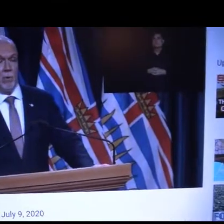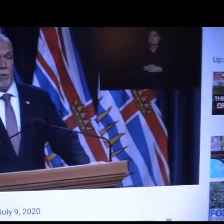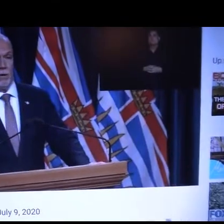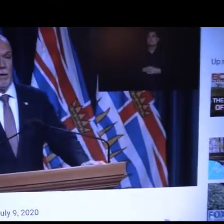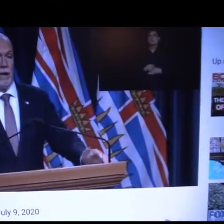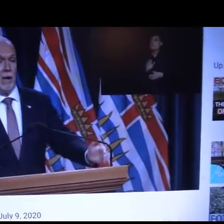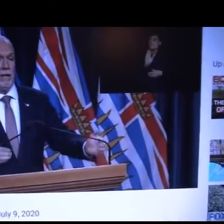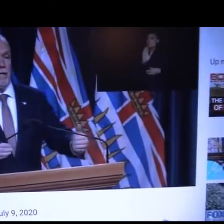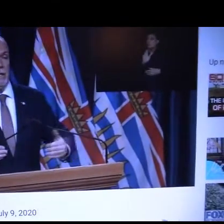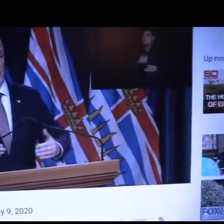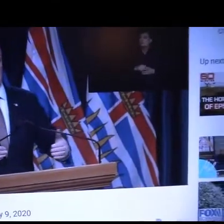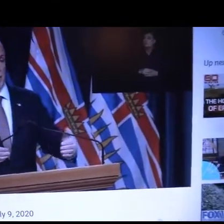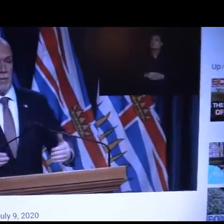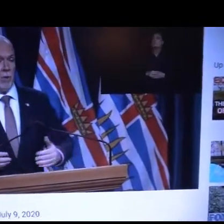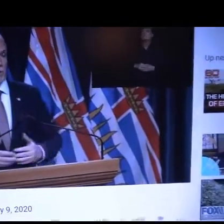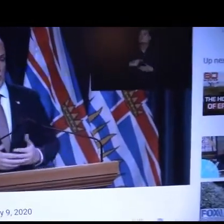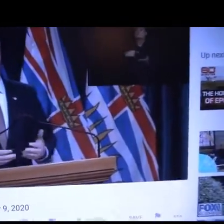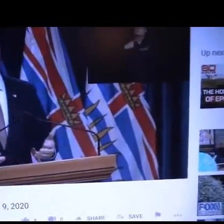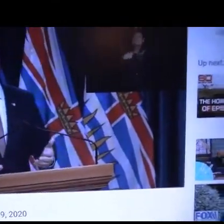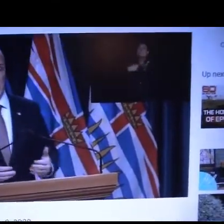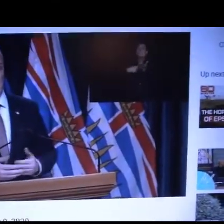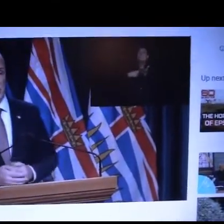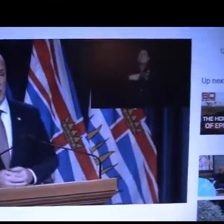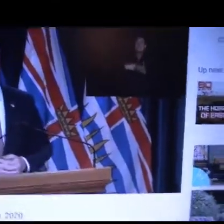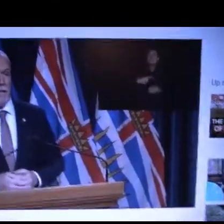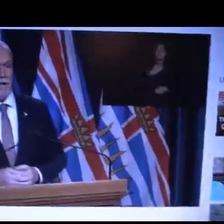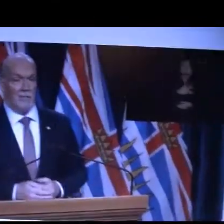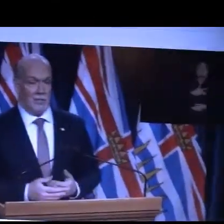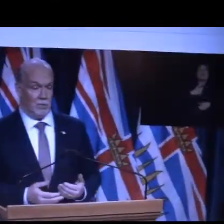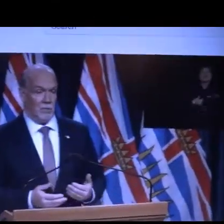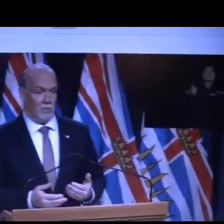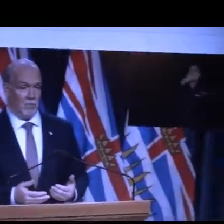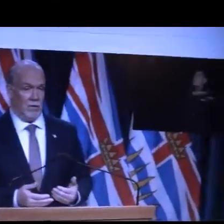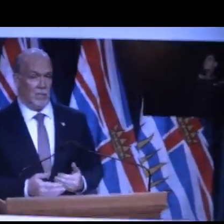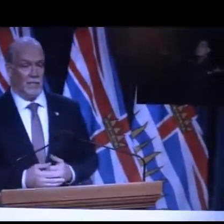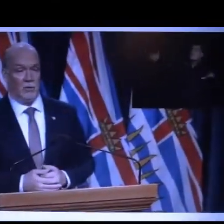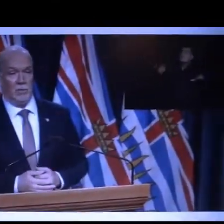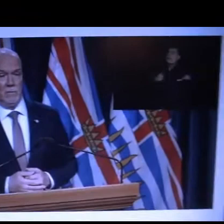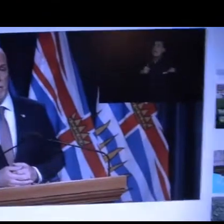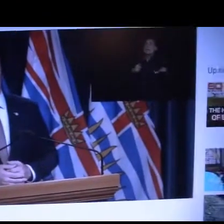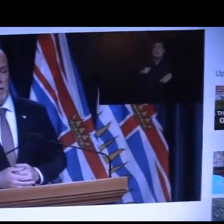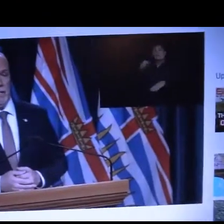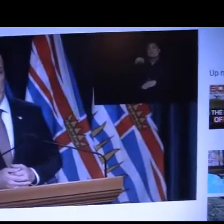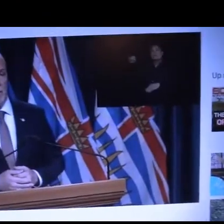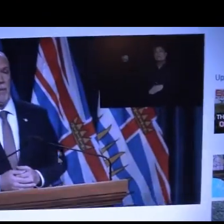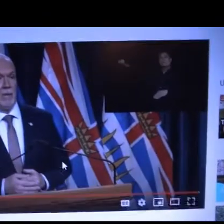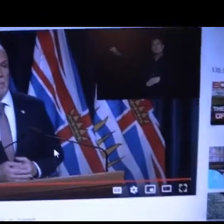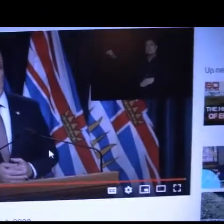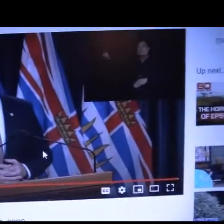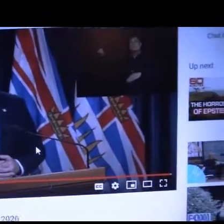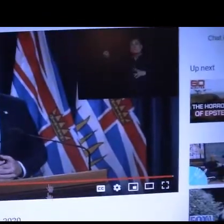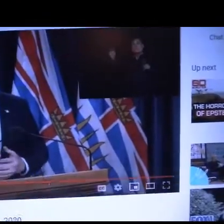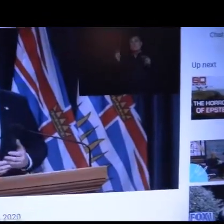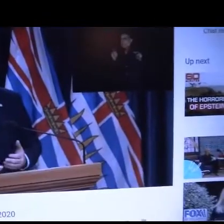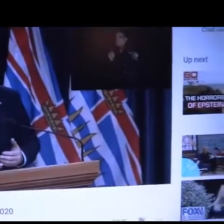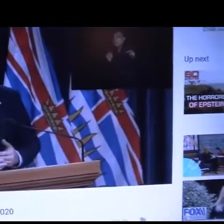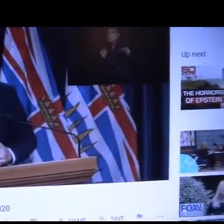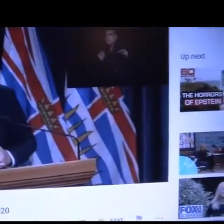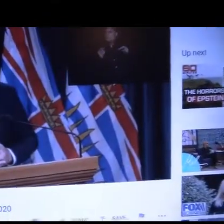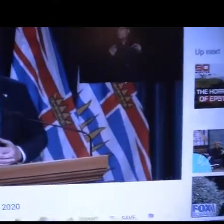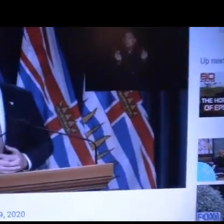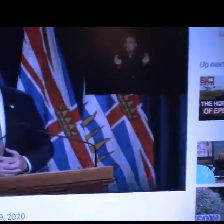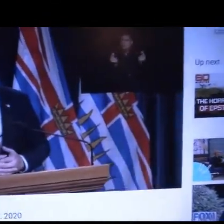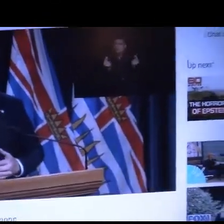Blah, blah, blah. Oh, sorry. I'm 1 week ahead. Yeah, we're 1 week ahead. Right? Trying to cover their asses,